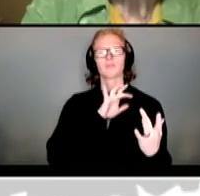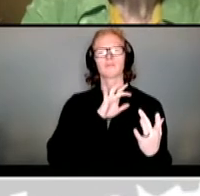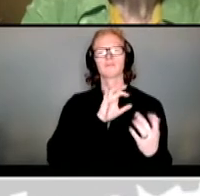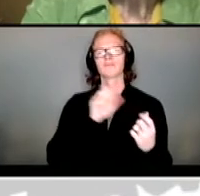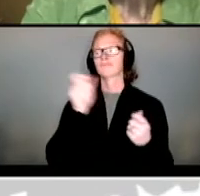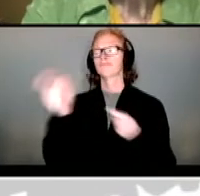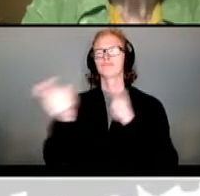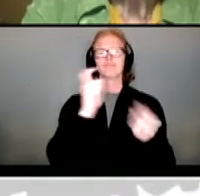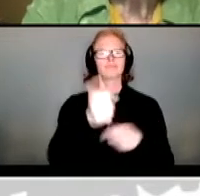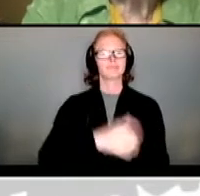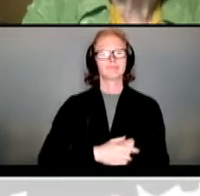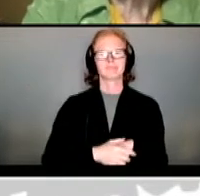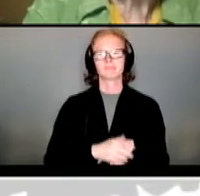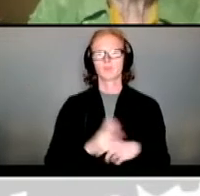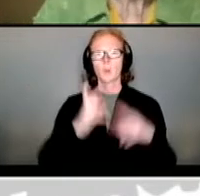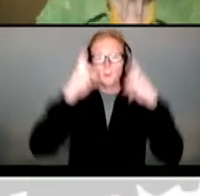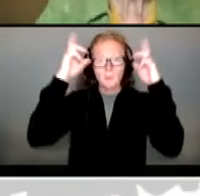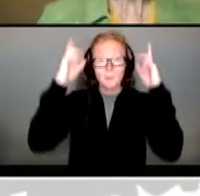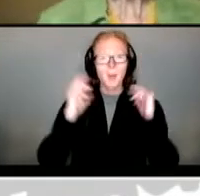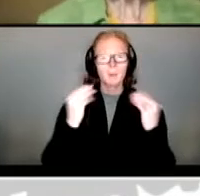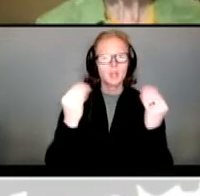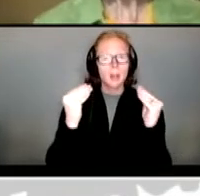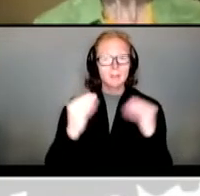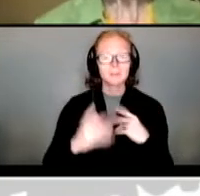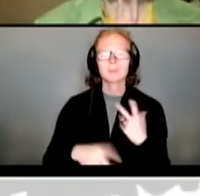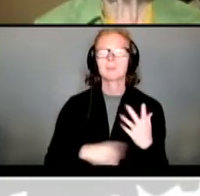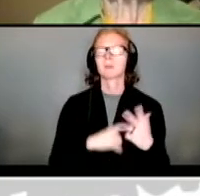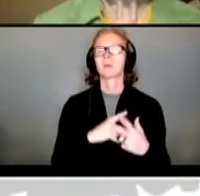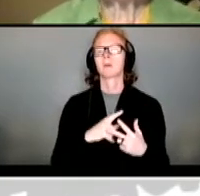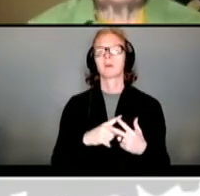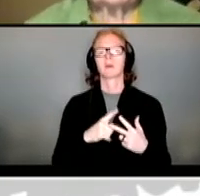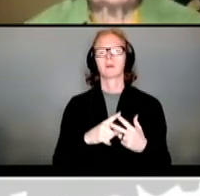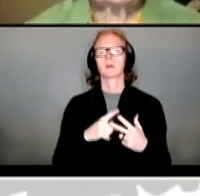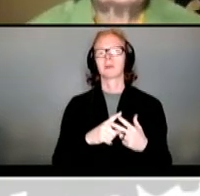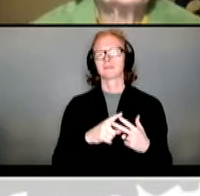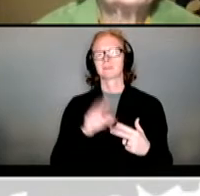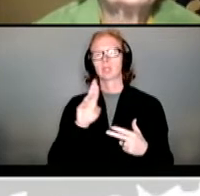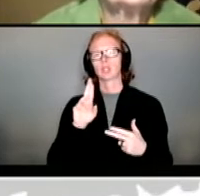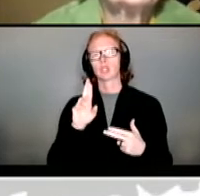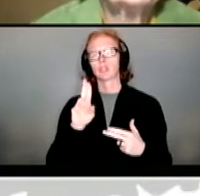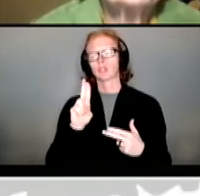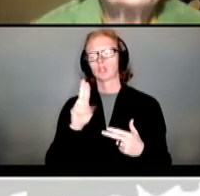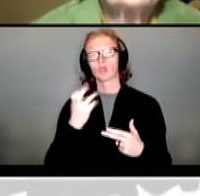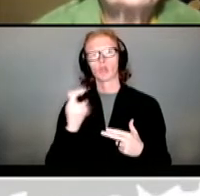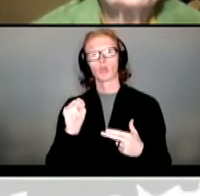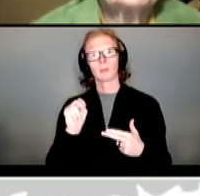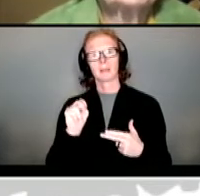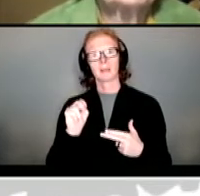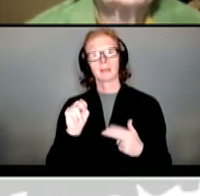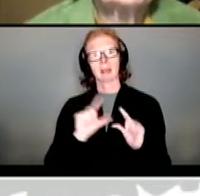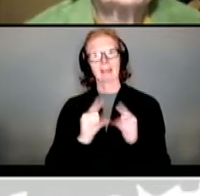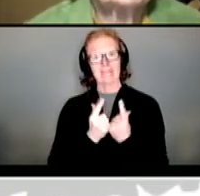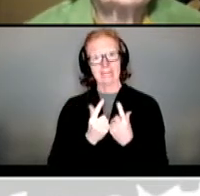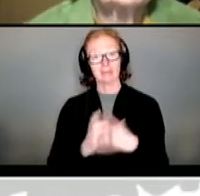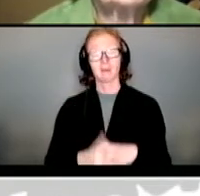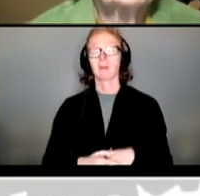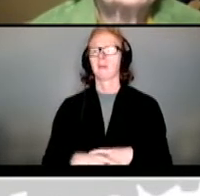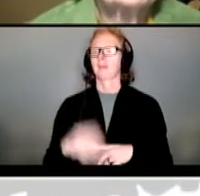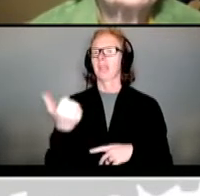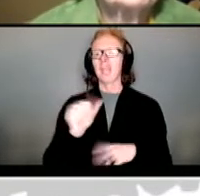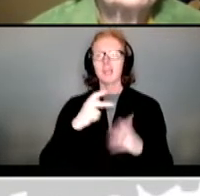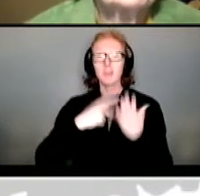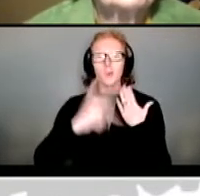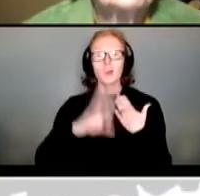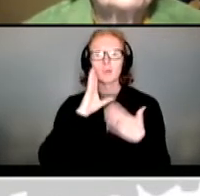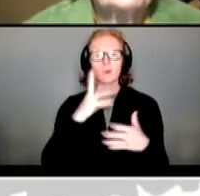to barbershops. I've gone to Urban League. If you know of any programs that house all